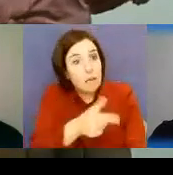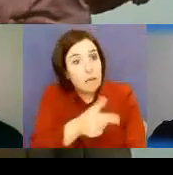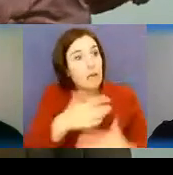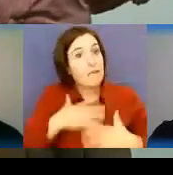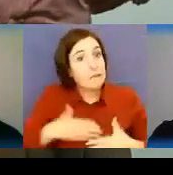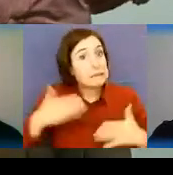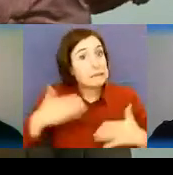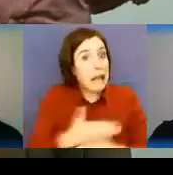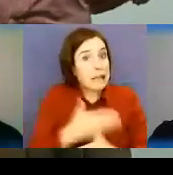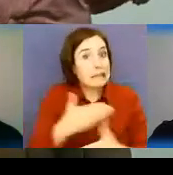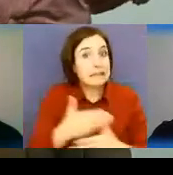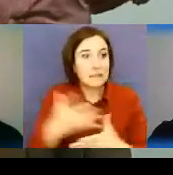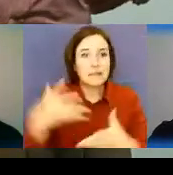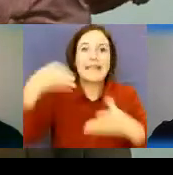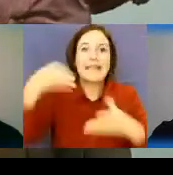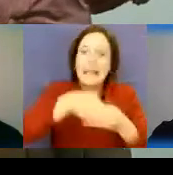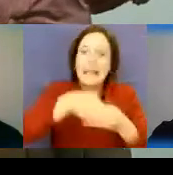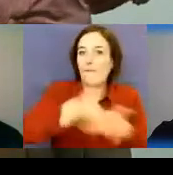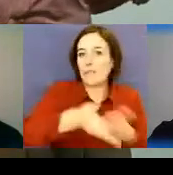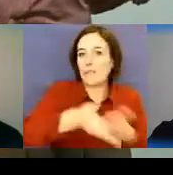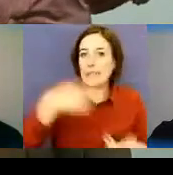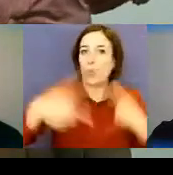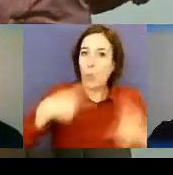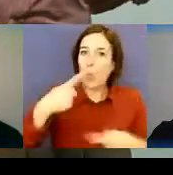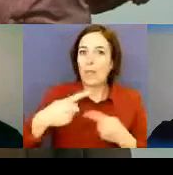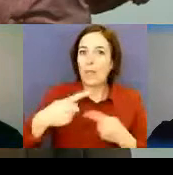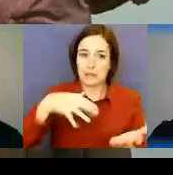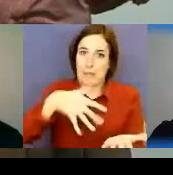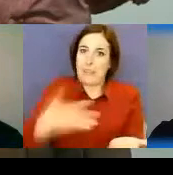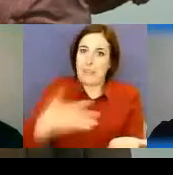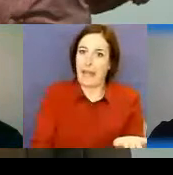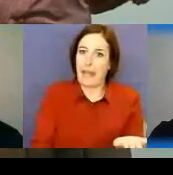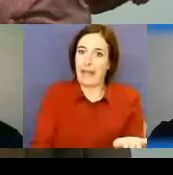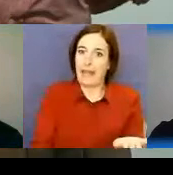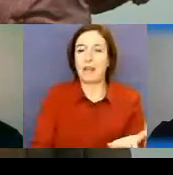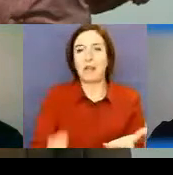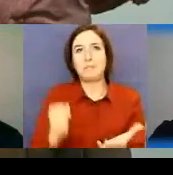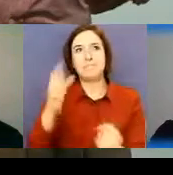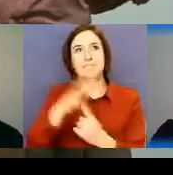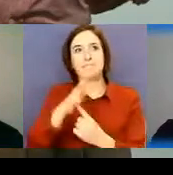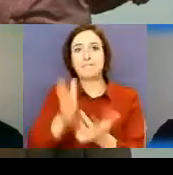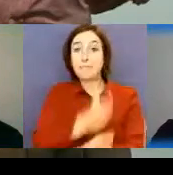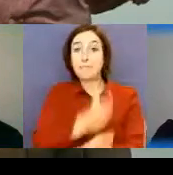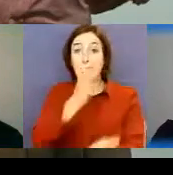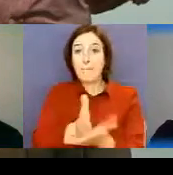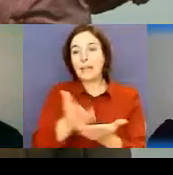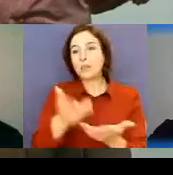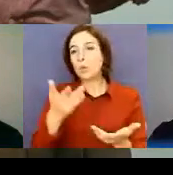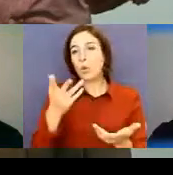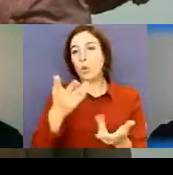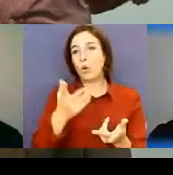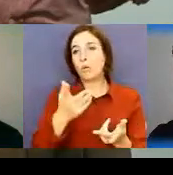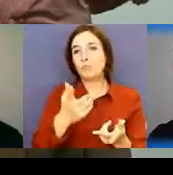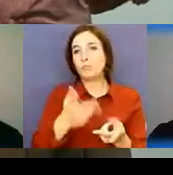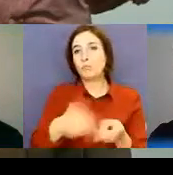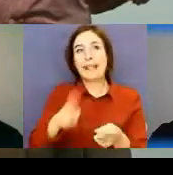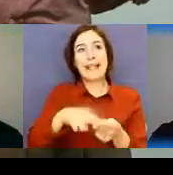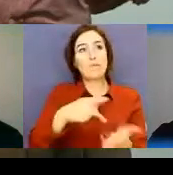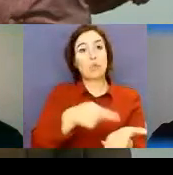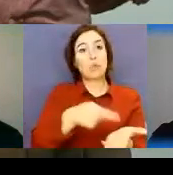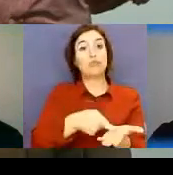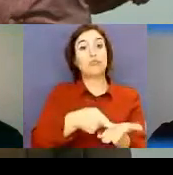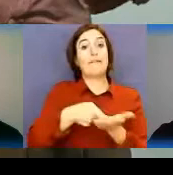guess it's making sure that we understand if there is a referral come through. I guess there is a understanding their needs